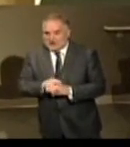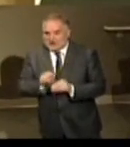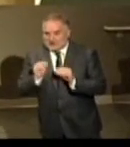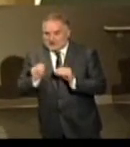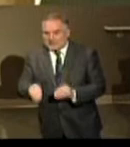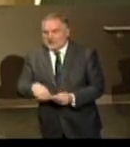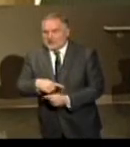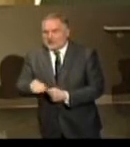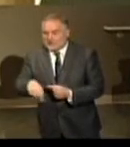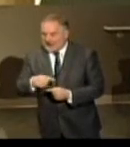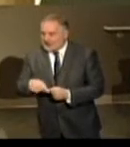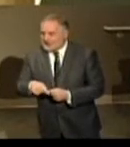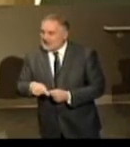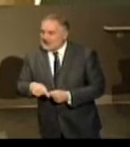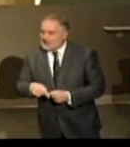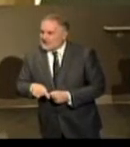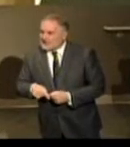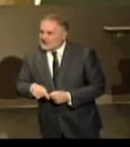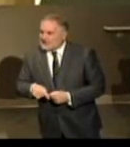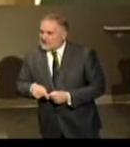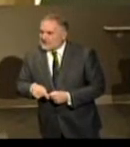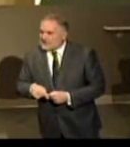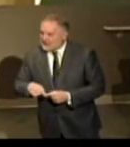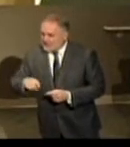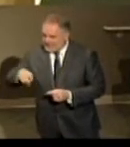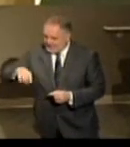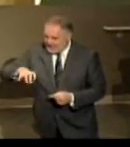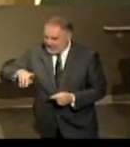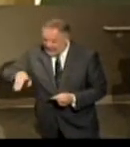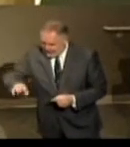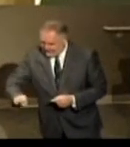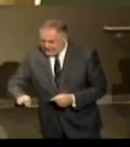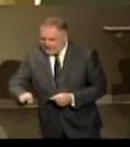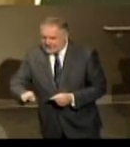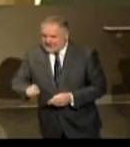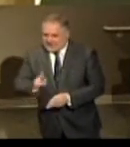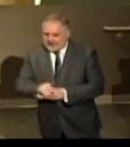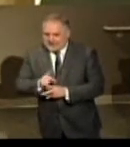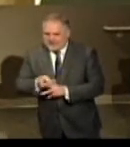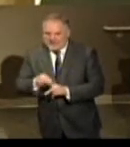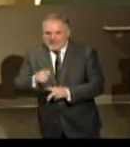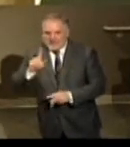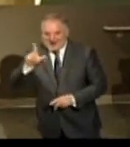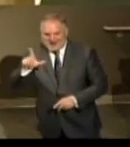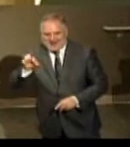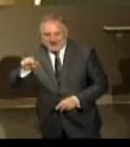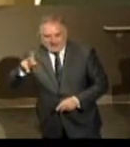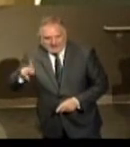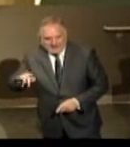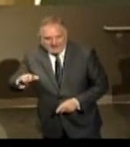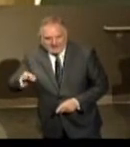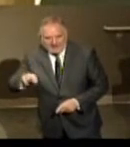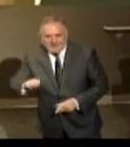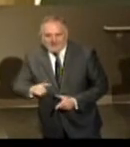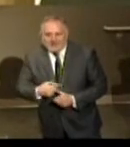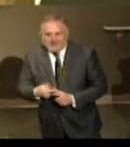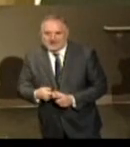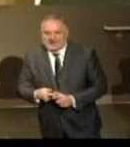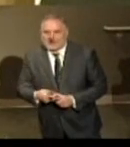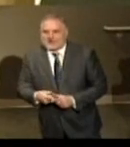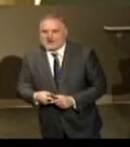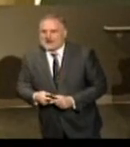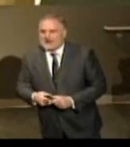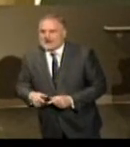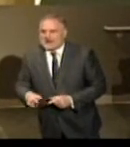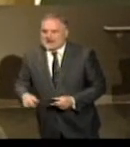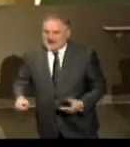melt, and then I would take it out, and they'd pour it in the molds to keep the septics from leaking. And what they would do there, that refiner would get that